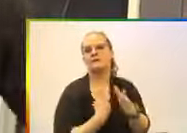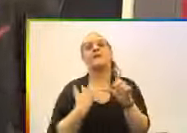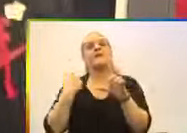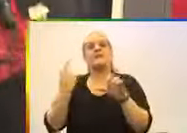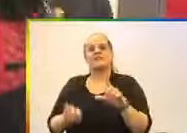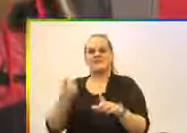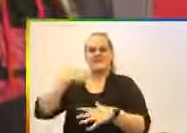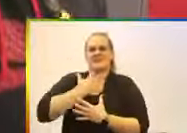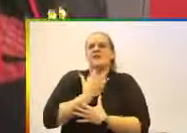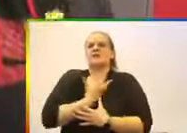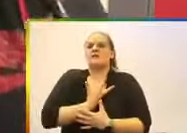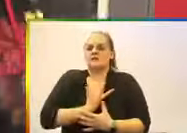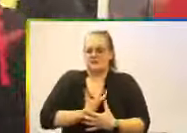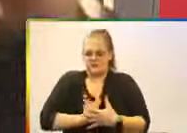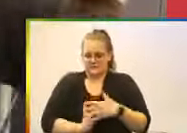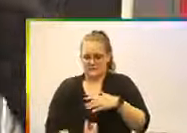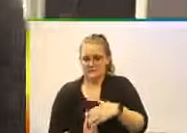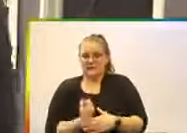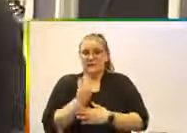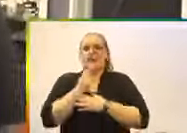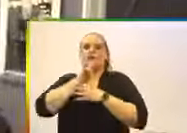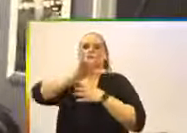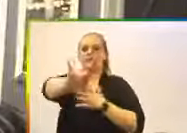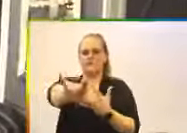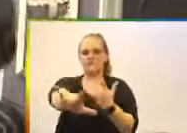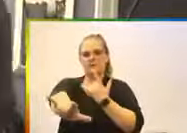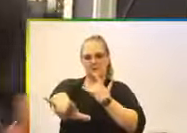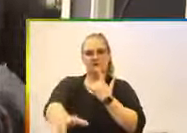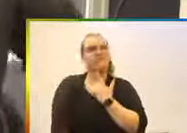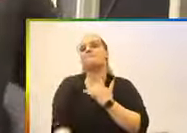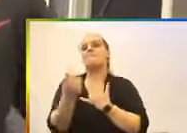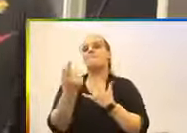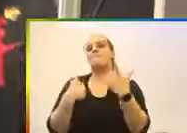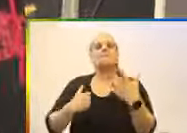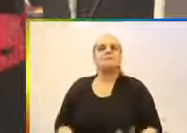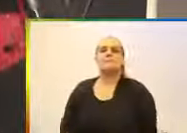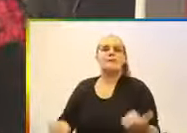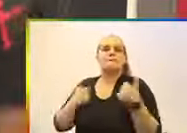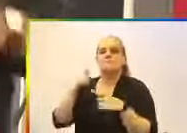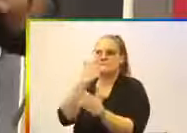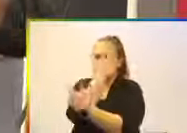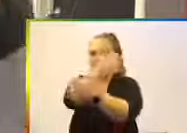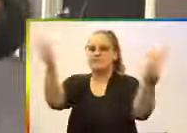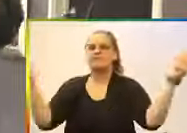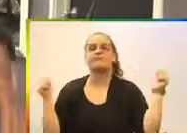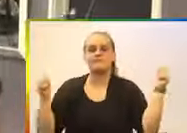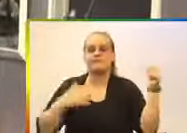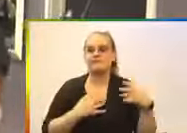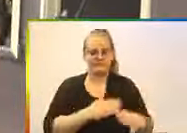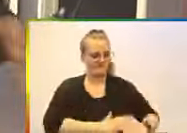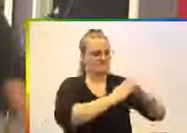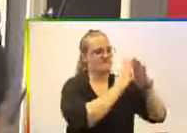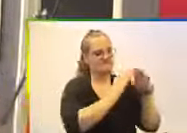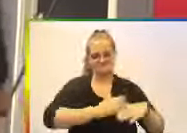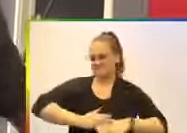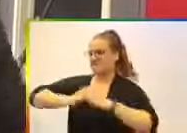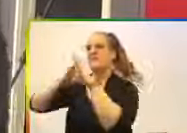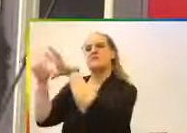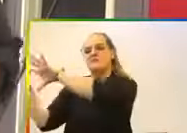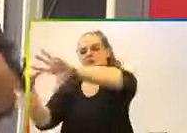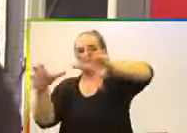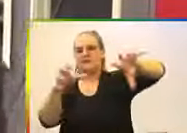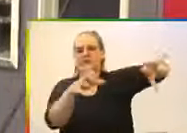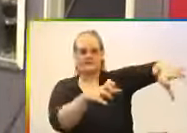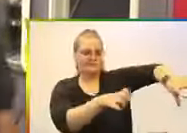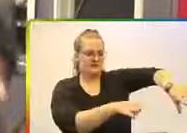ones, trying to show them the inside until the love done. Look, I'm screaming life is what you make it. Me in four walls while I'm trying to create, and